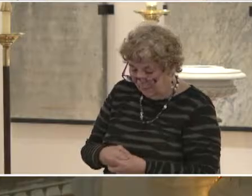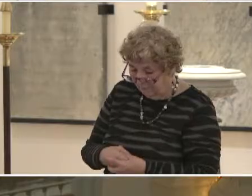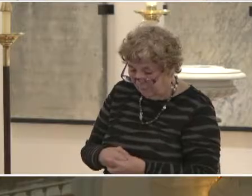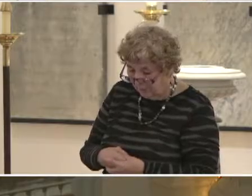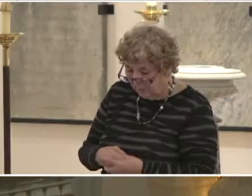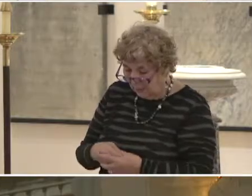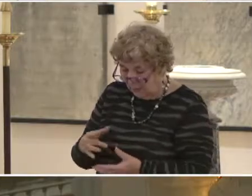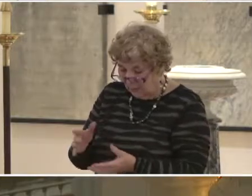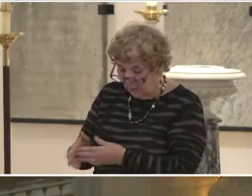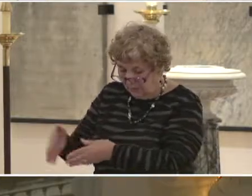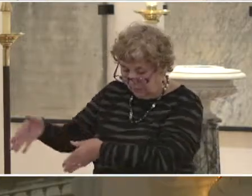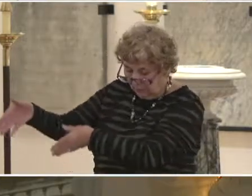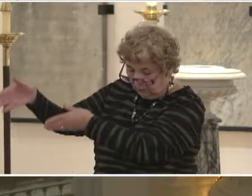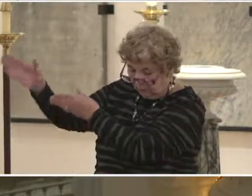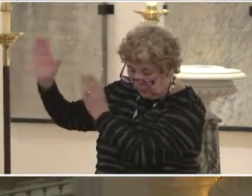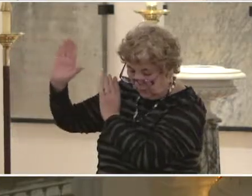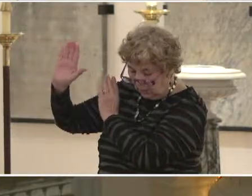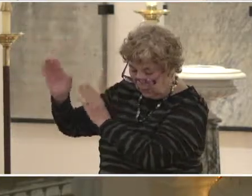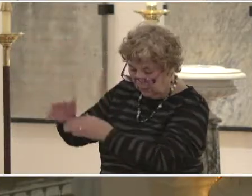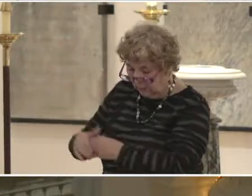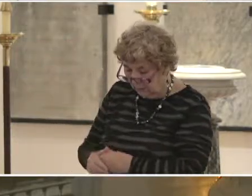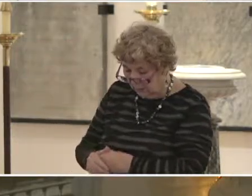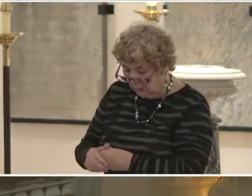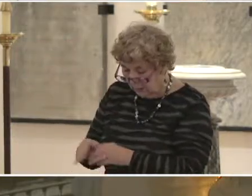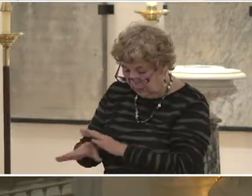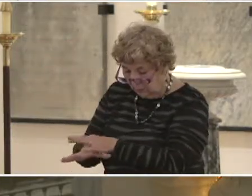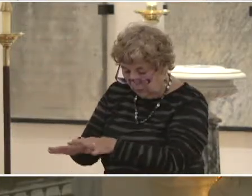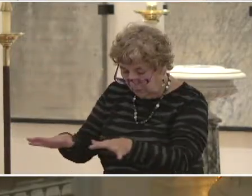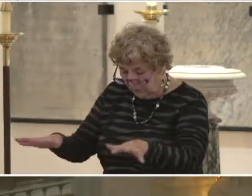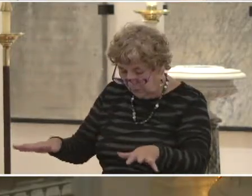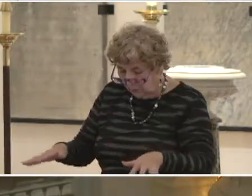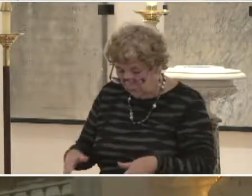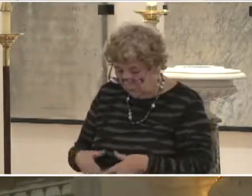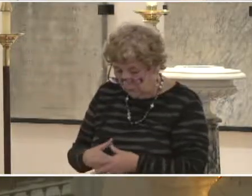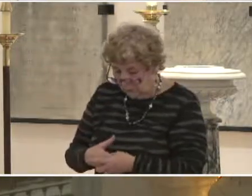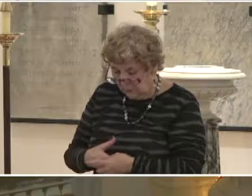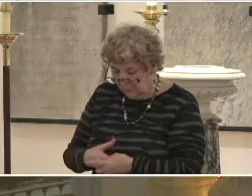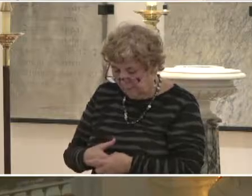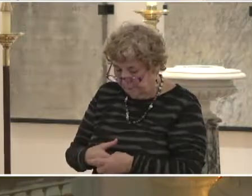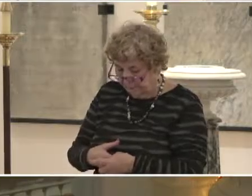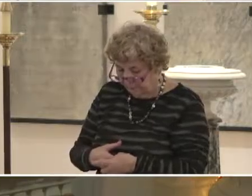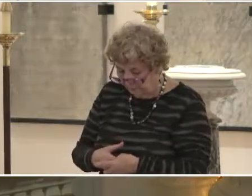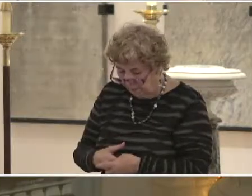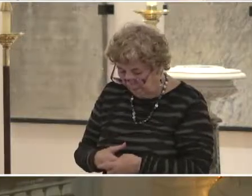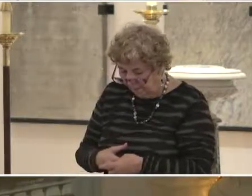when faith is so small that it seems almost absent. There are dark